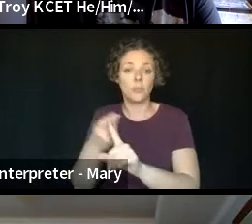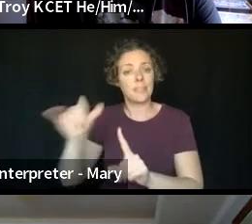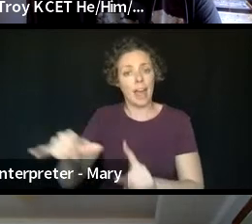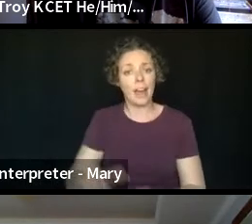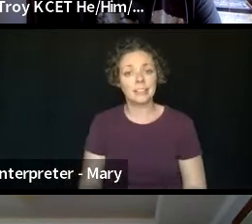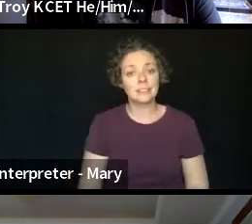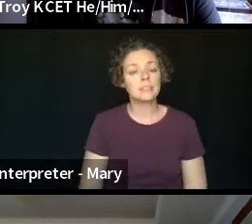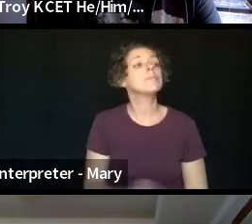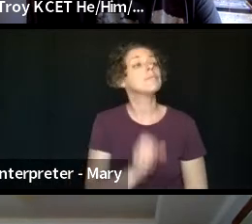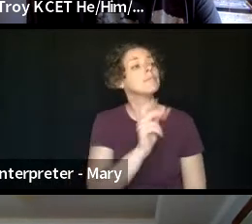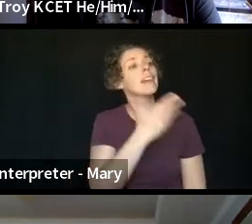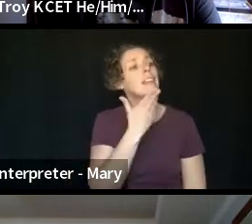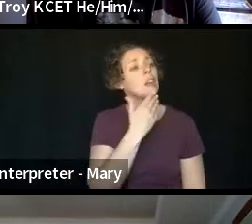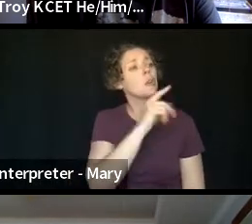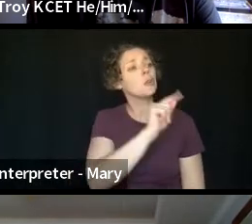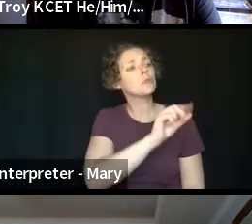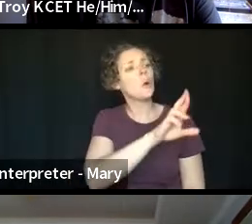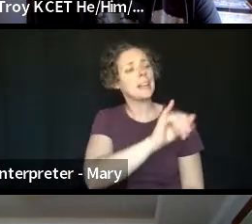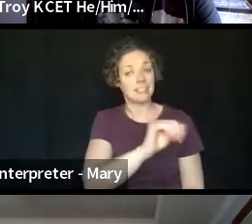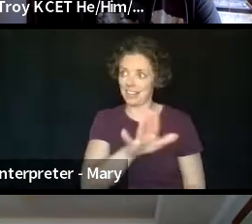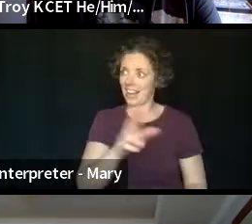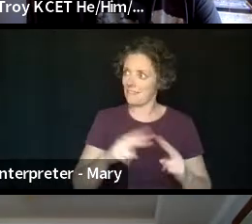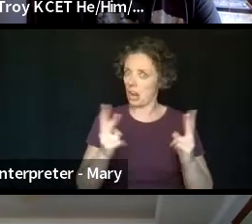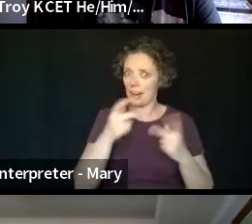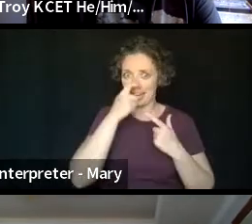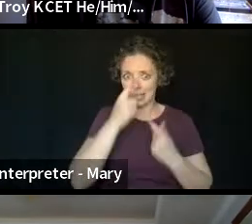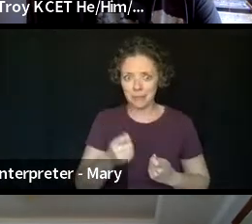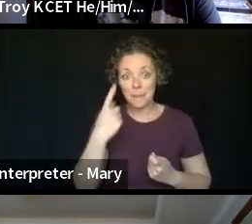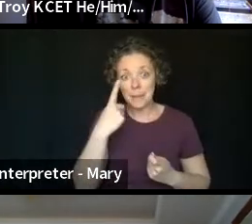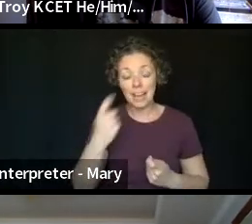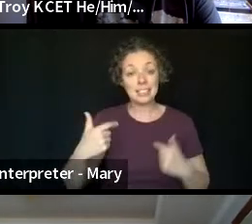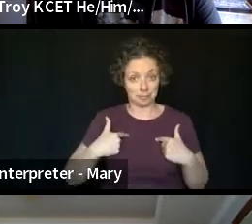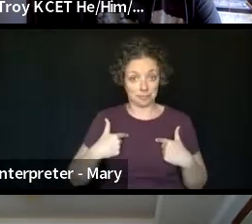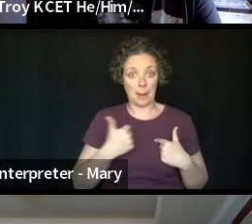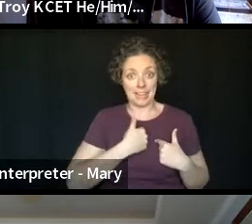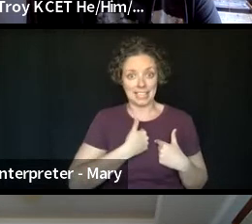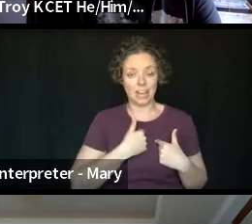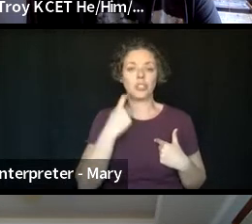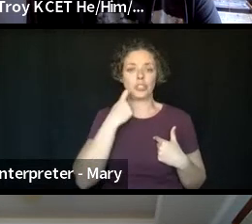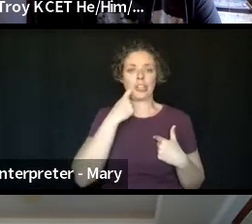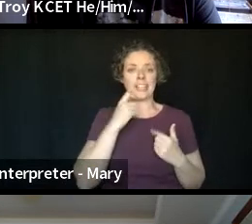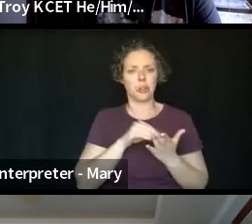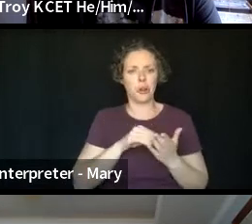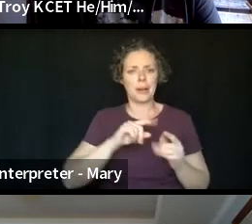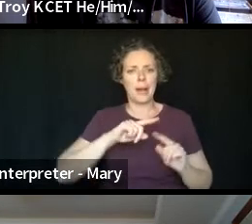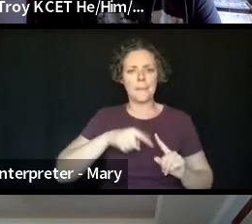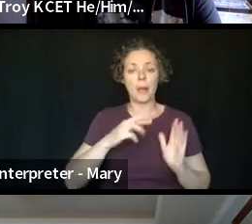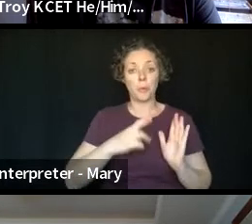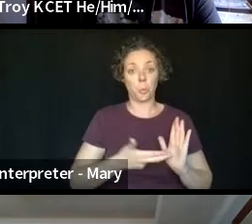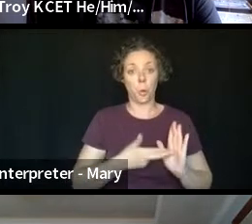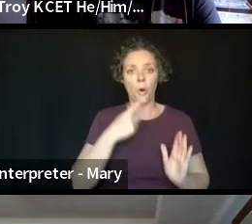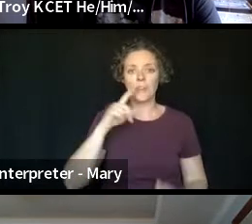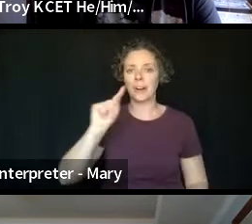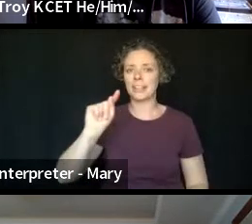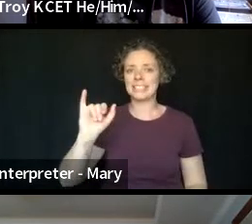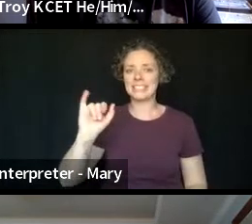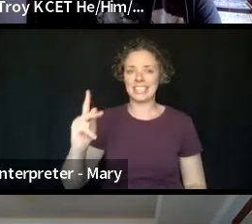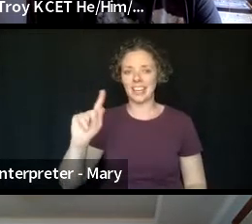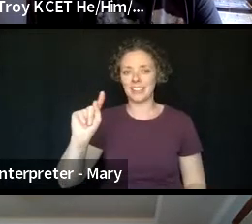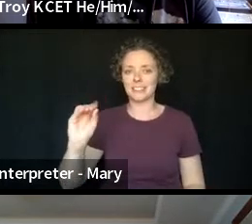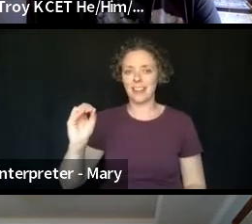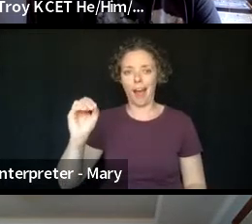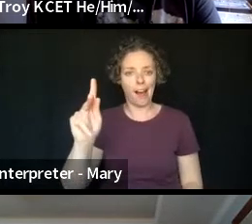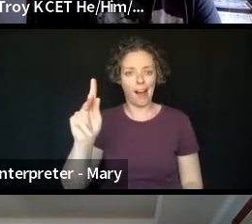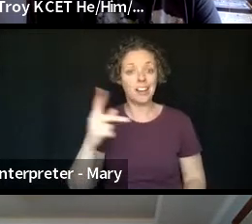Thank you, Tori. This is very interesting, because I just learned about the role of TikTok in this narrative from you, Tori,